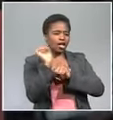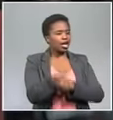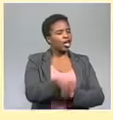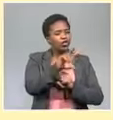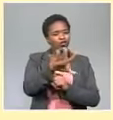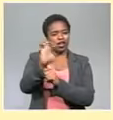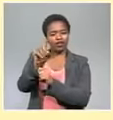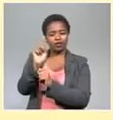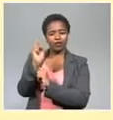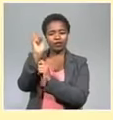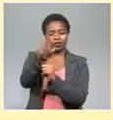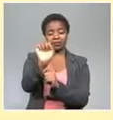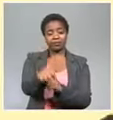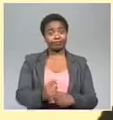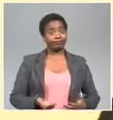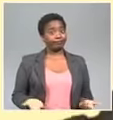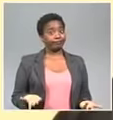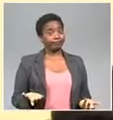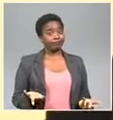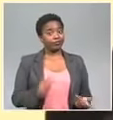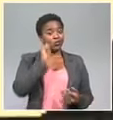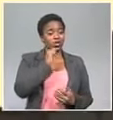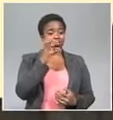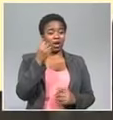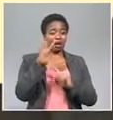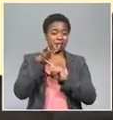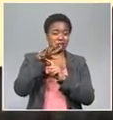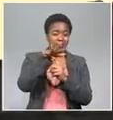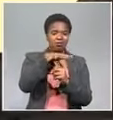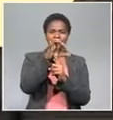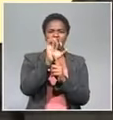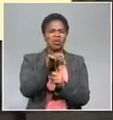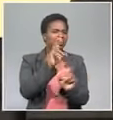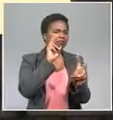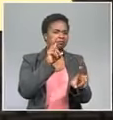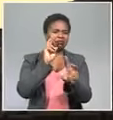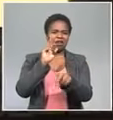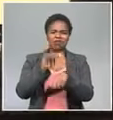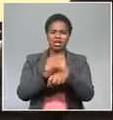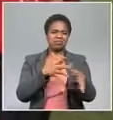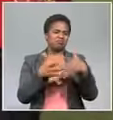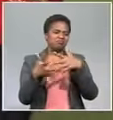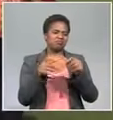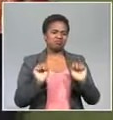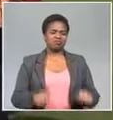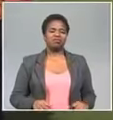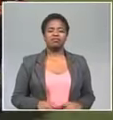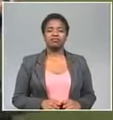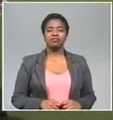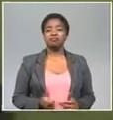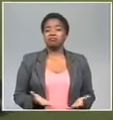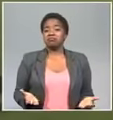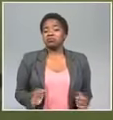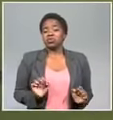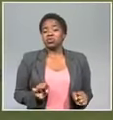yards. Of course, when you have one of these, you can visit your friends wherever they are. And you can call